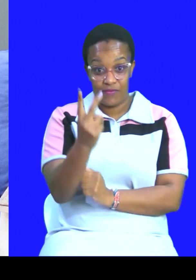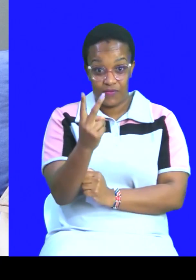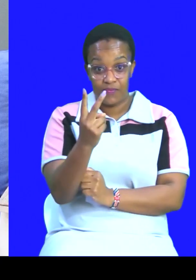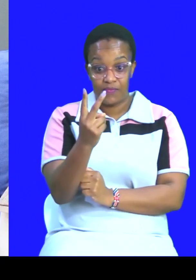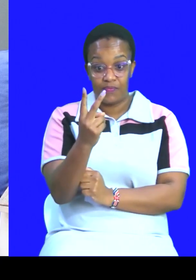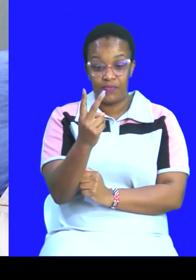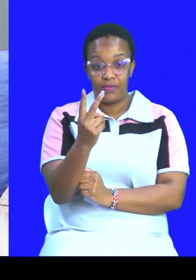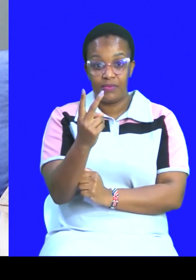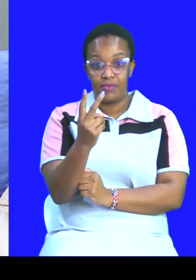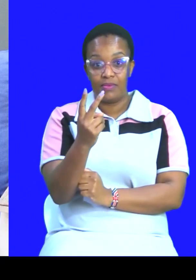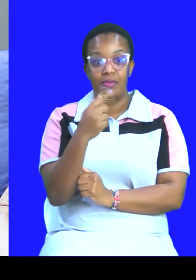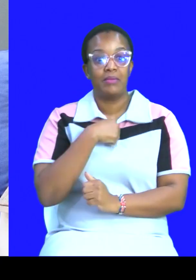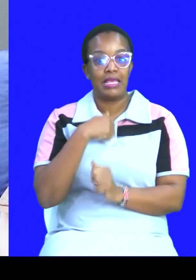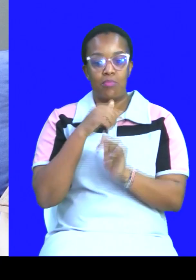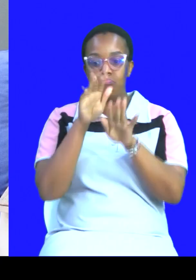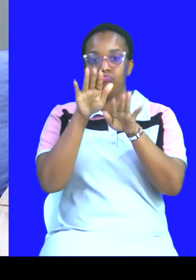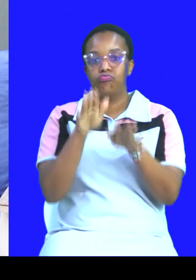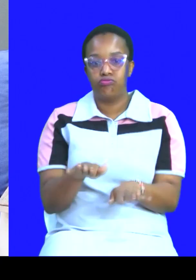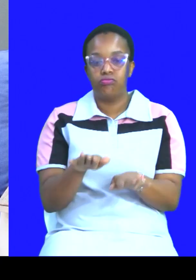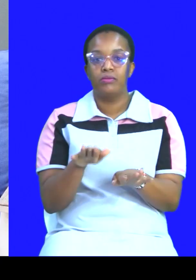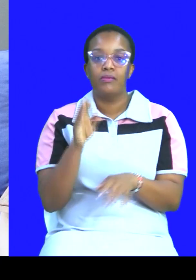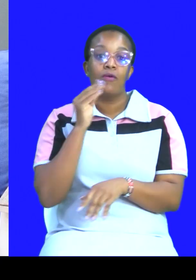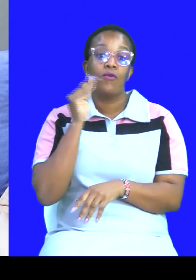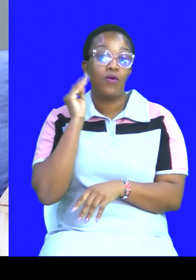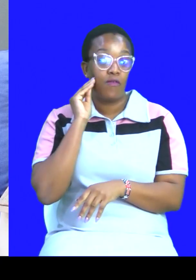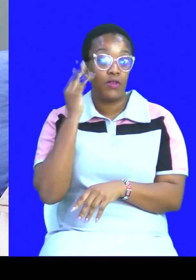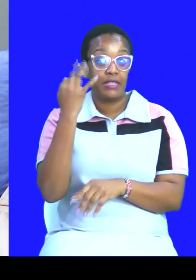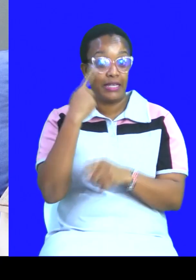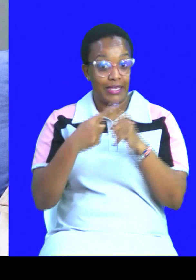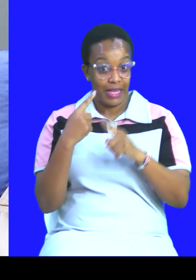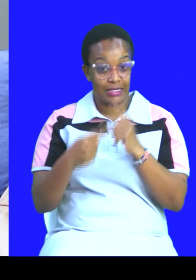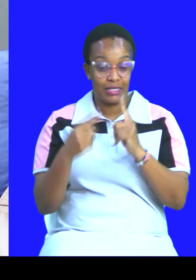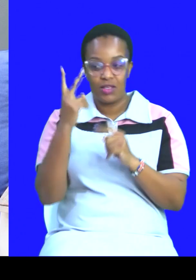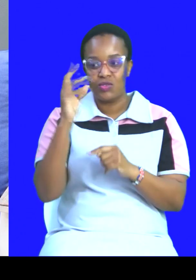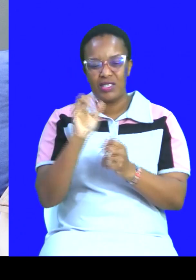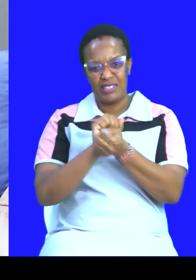home for like 2 years, and then in 2015 I took